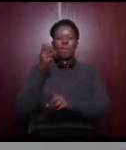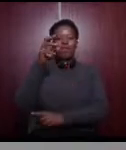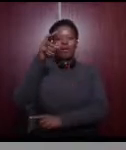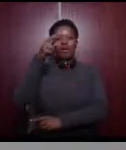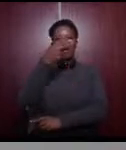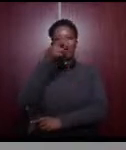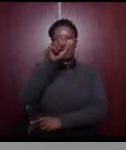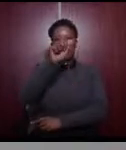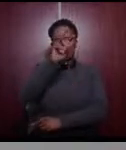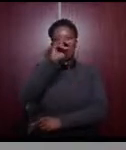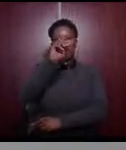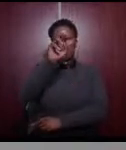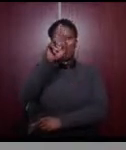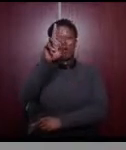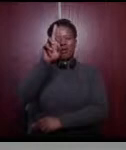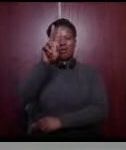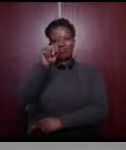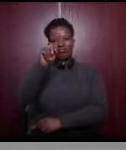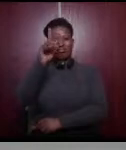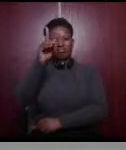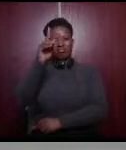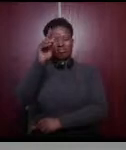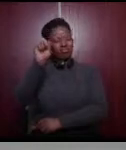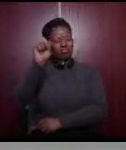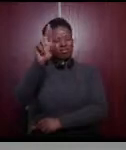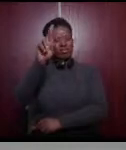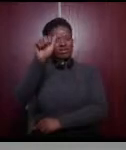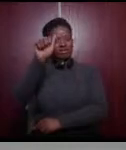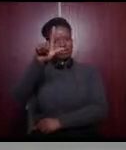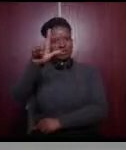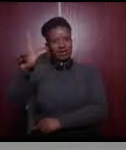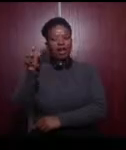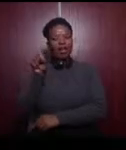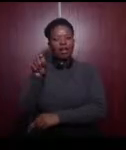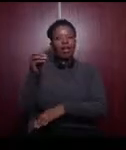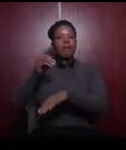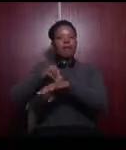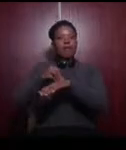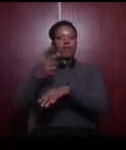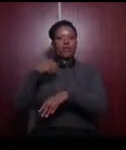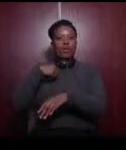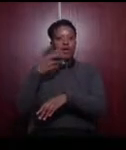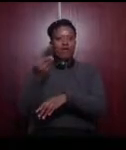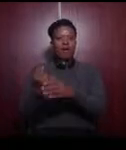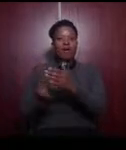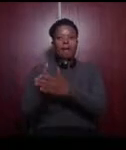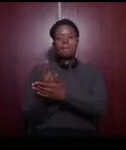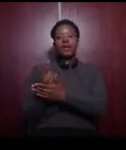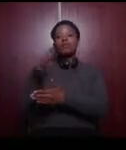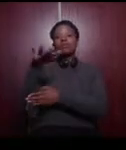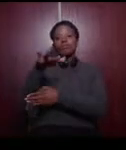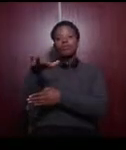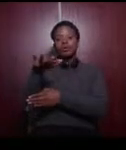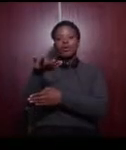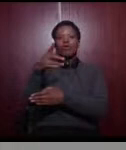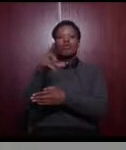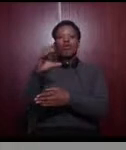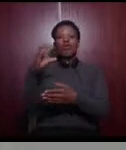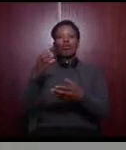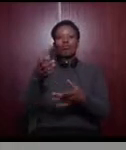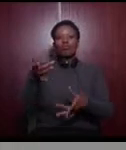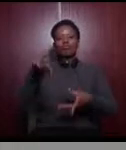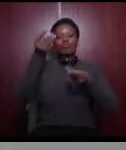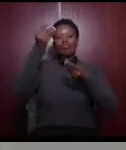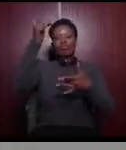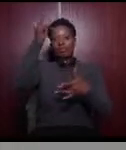ka kgona gore e re thuse yang ka pele ha re tlhagetswe ke mathata a re tlhagetseng ko Manskrala a cholera. So